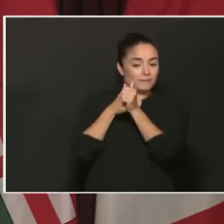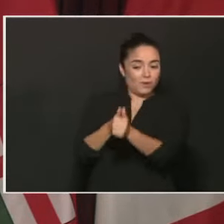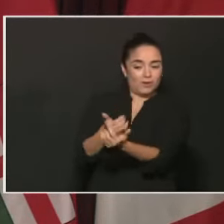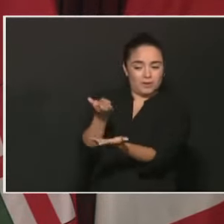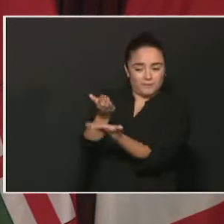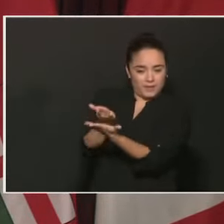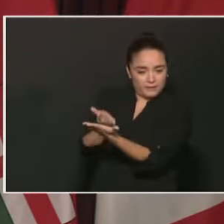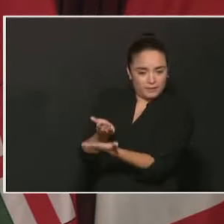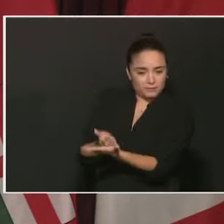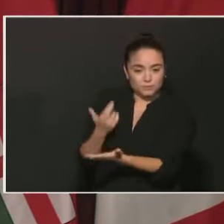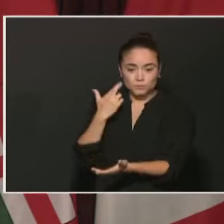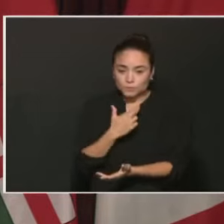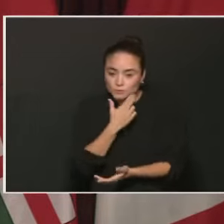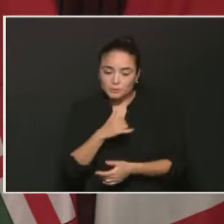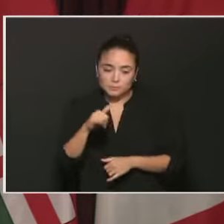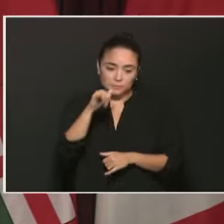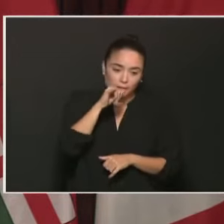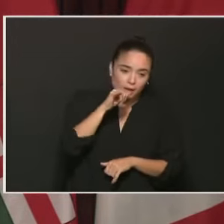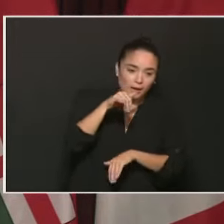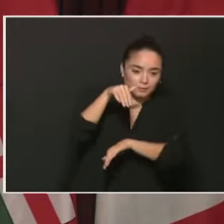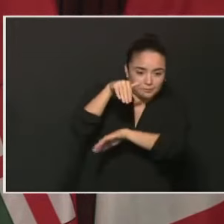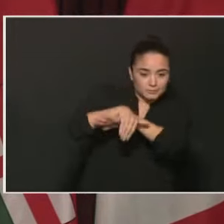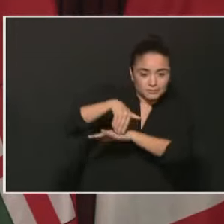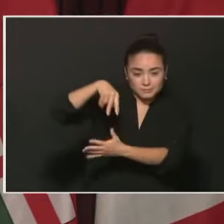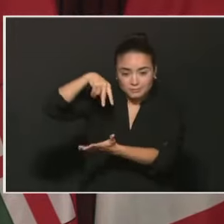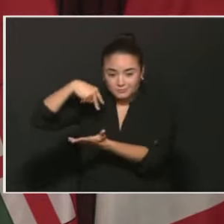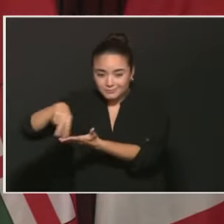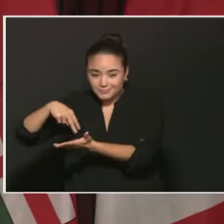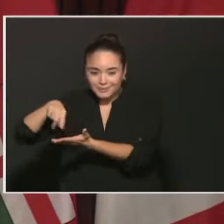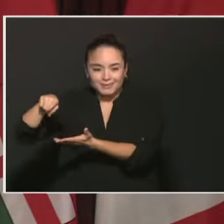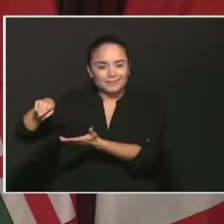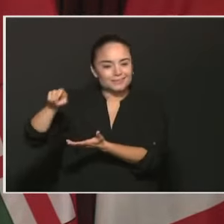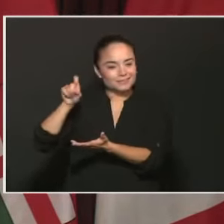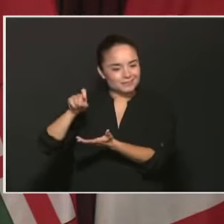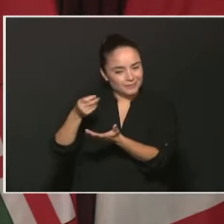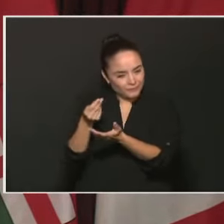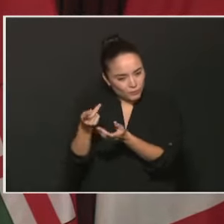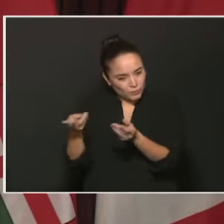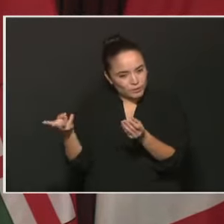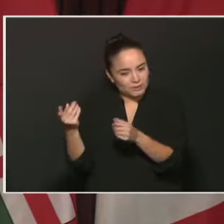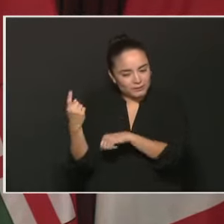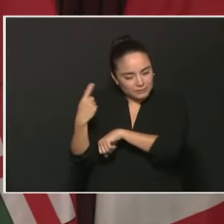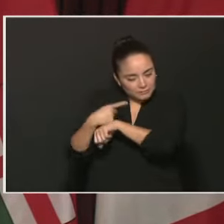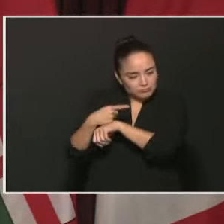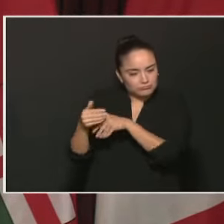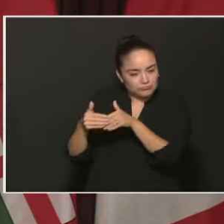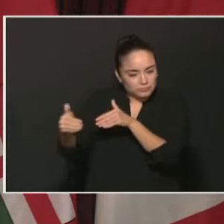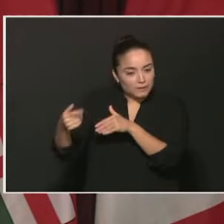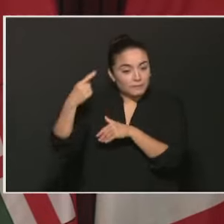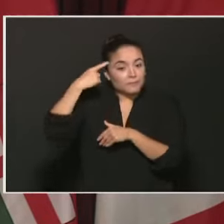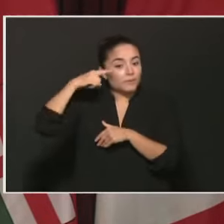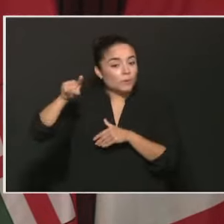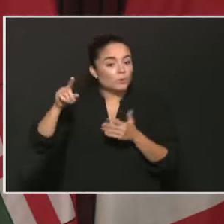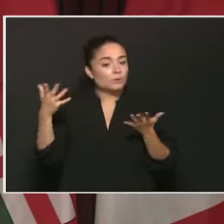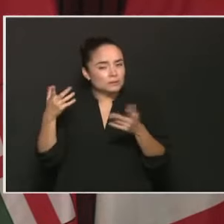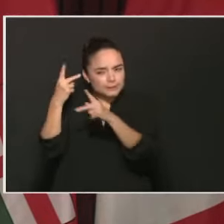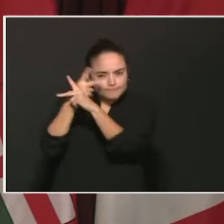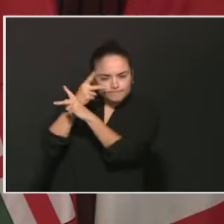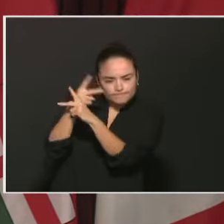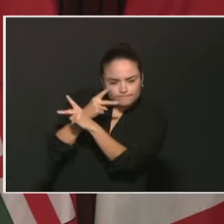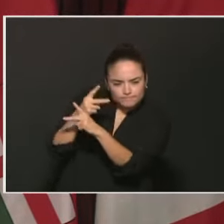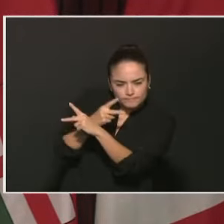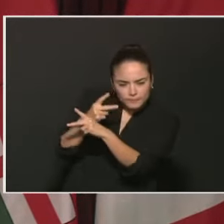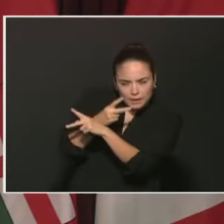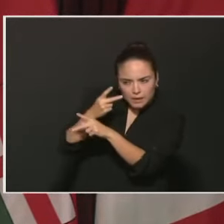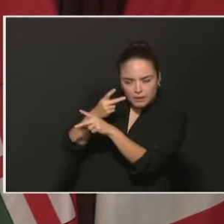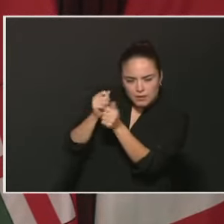bars, nightclubs, we're going to just need a few more days to ascertain risk. We found